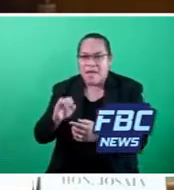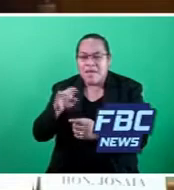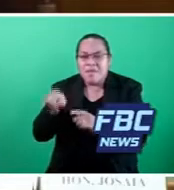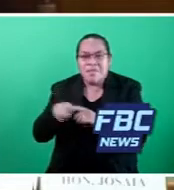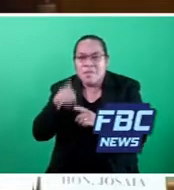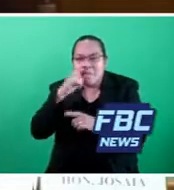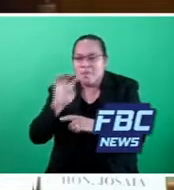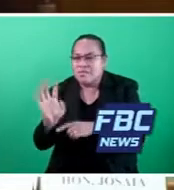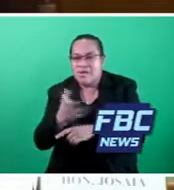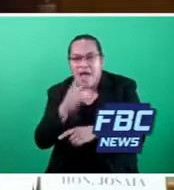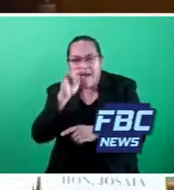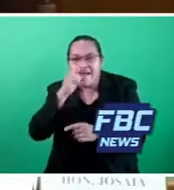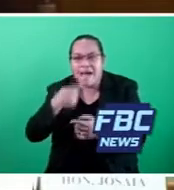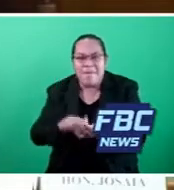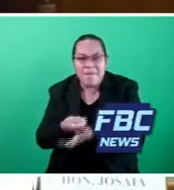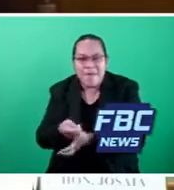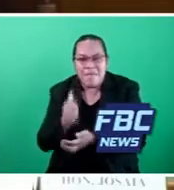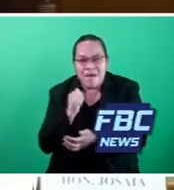written off